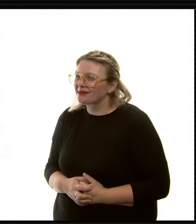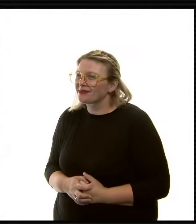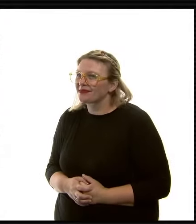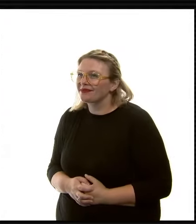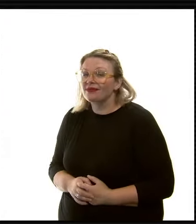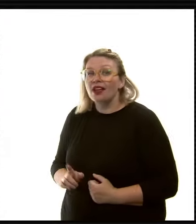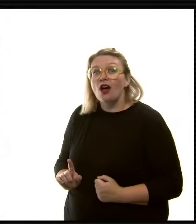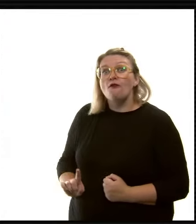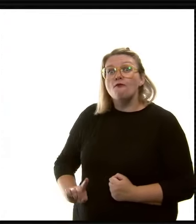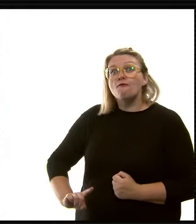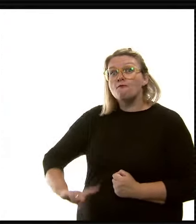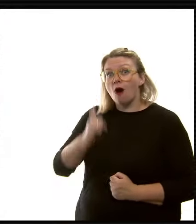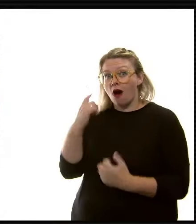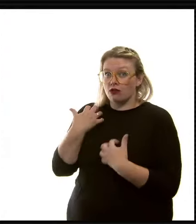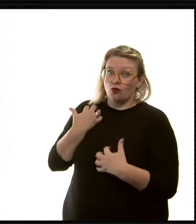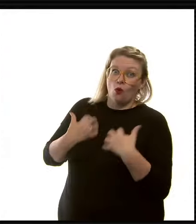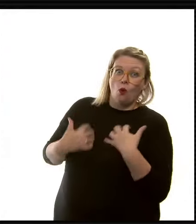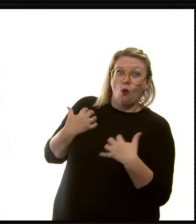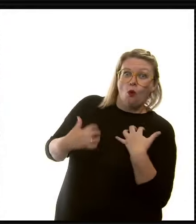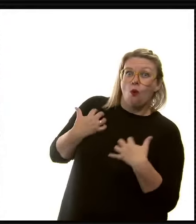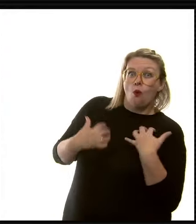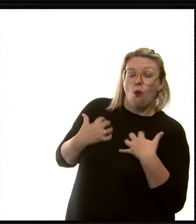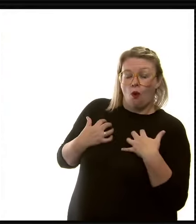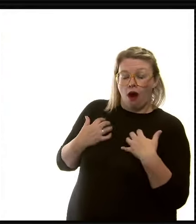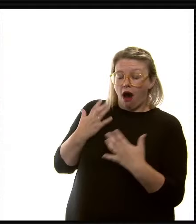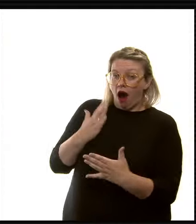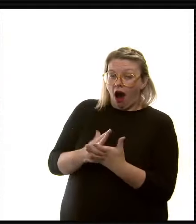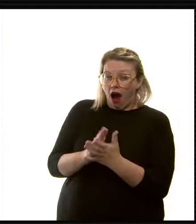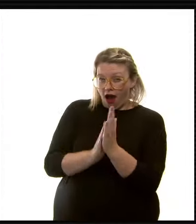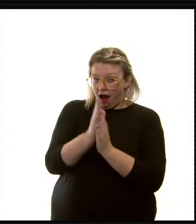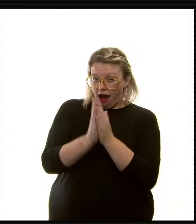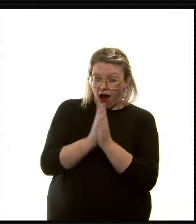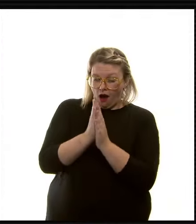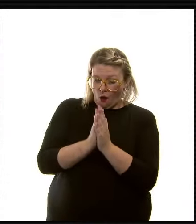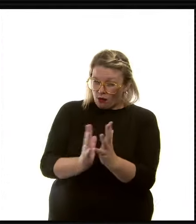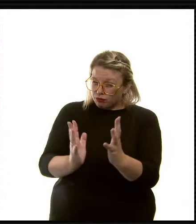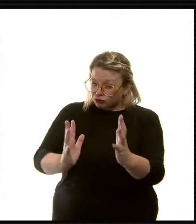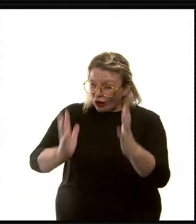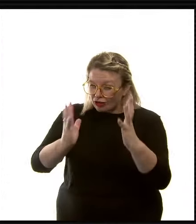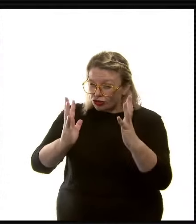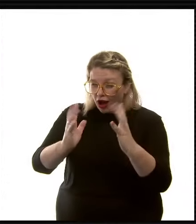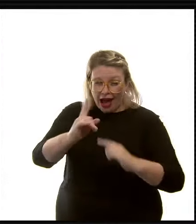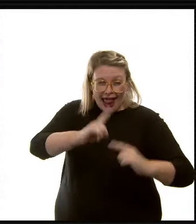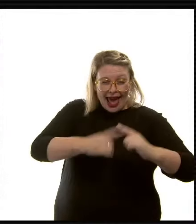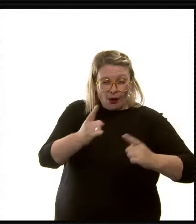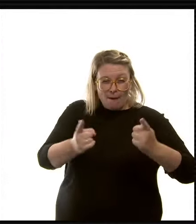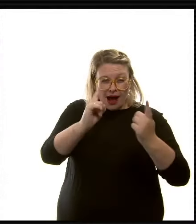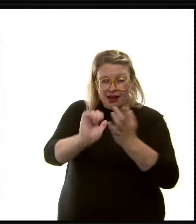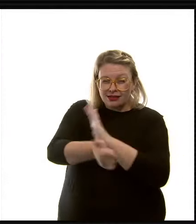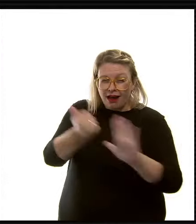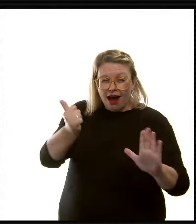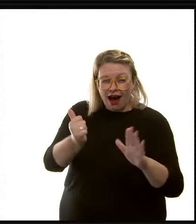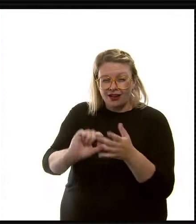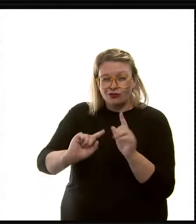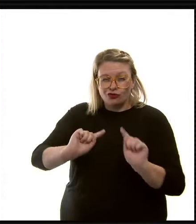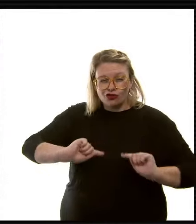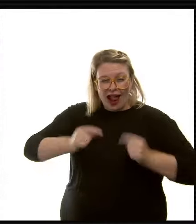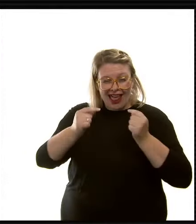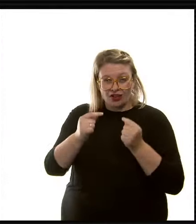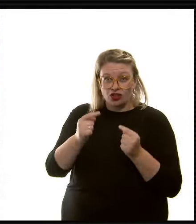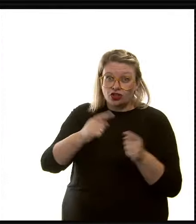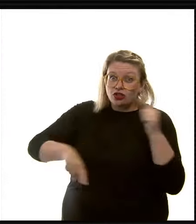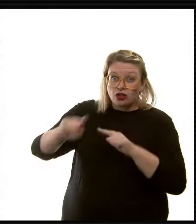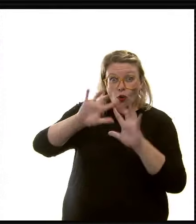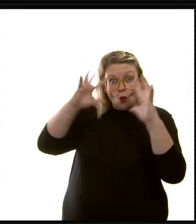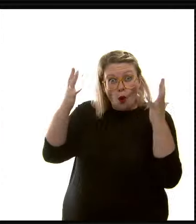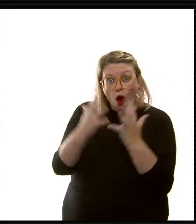the finest way imaginable. A unique, against-the-clock, high-pressure LEGO Masters challenge with some fan-favorite builders from all